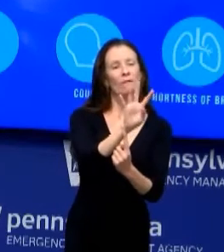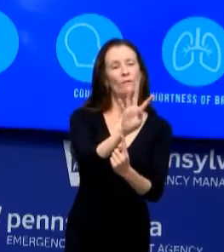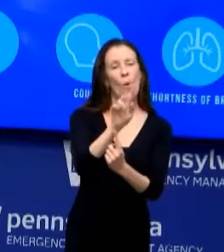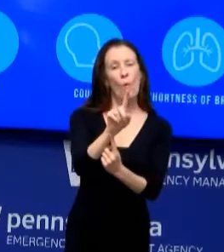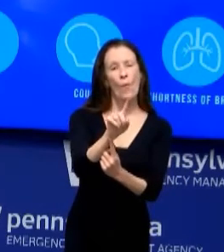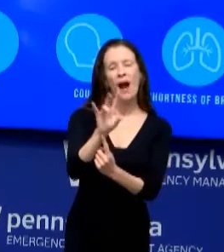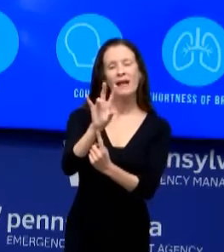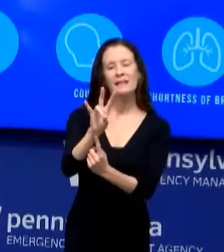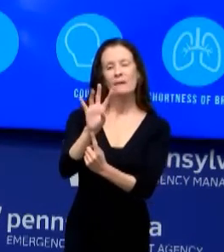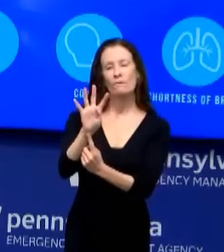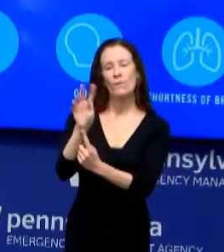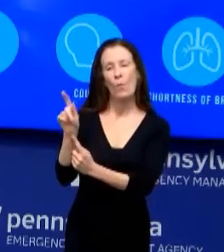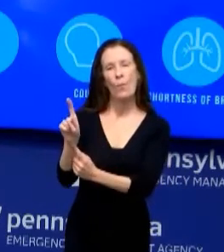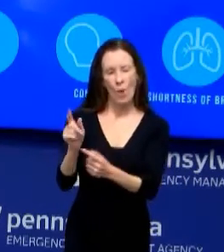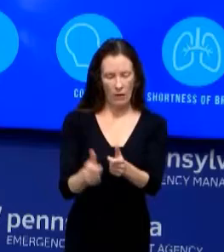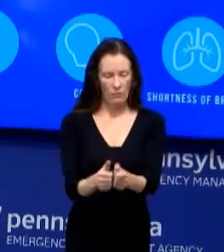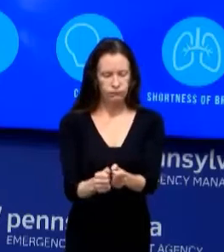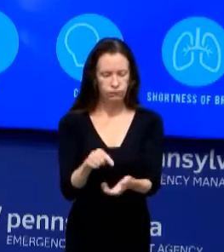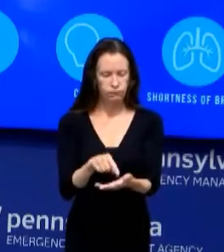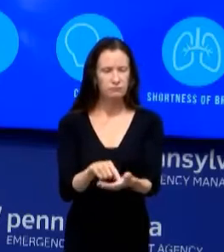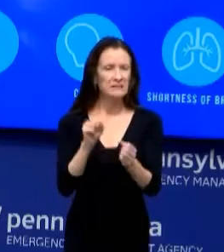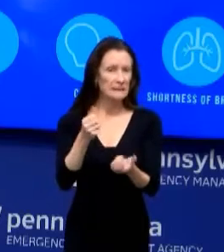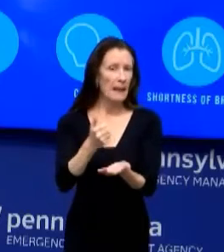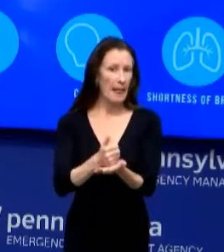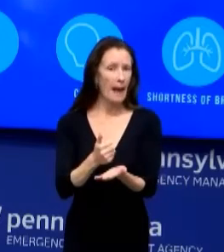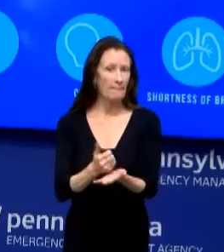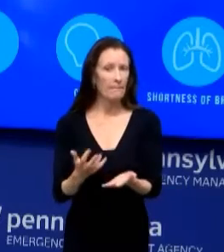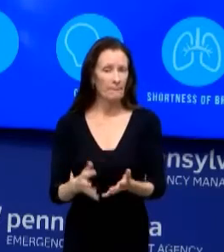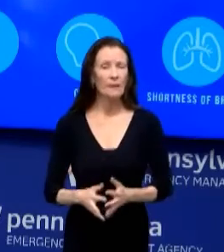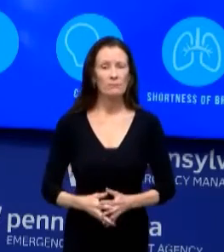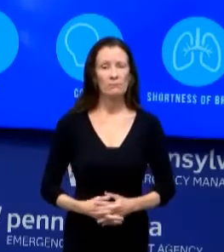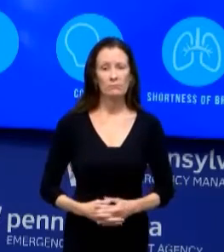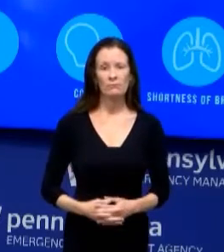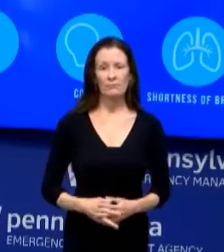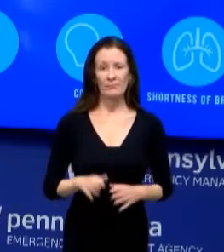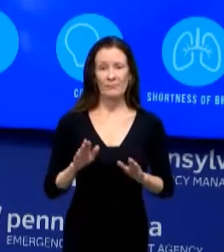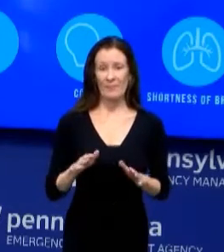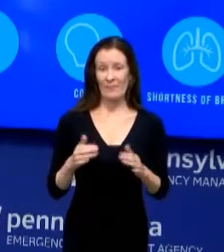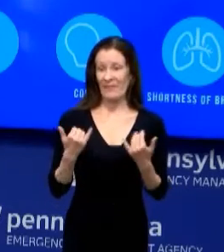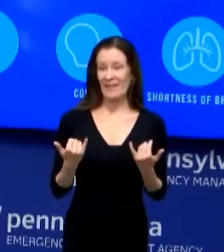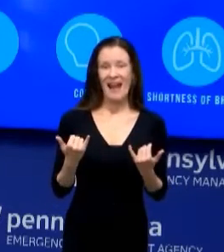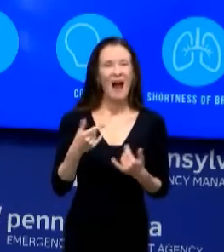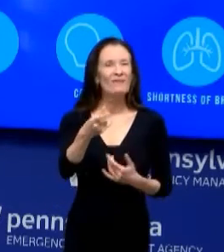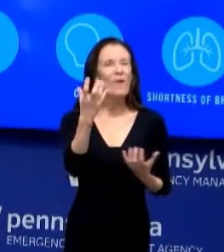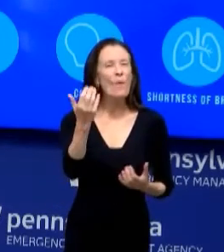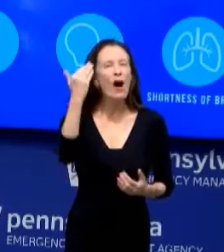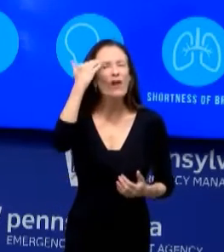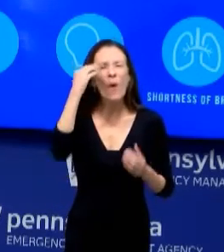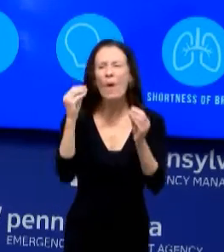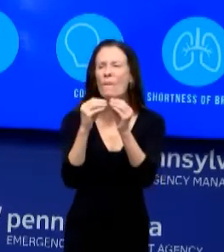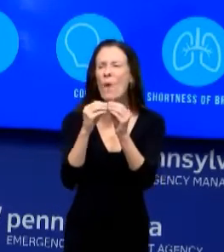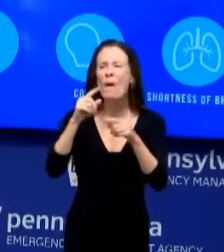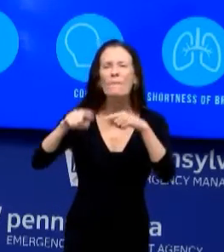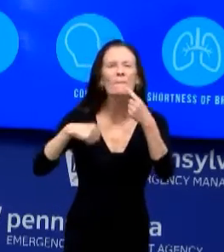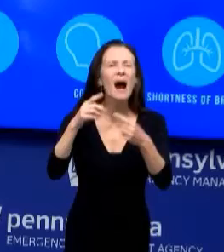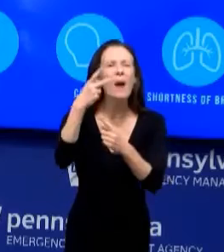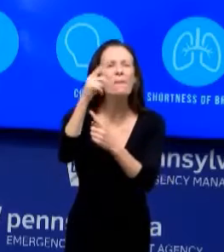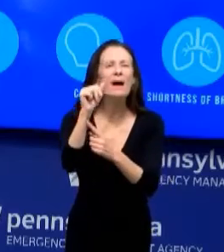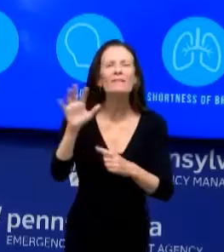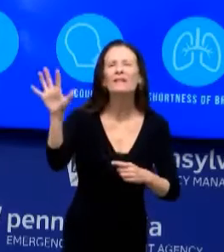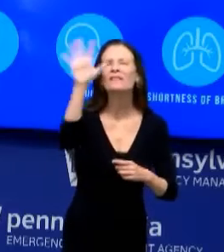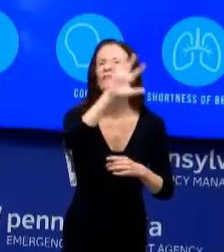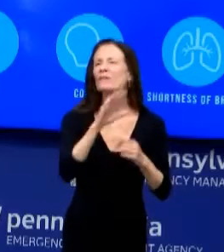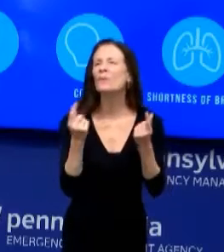741-741. For the most reliable information related to Pennsylvania's response, please visit our website